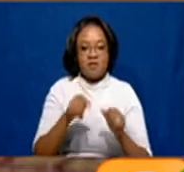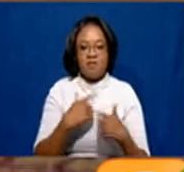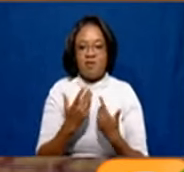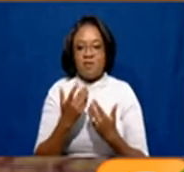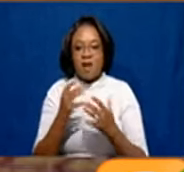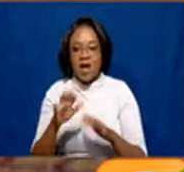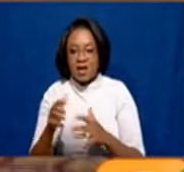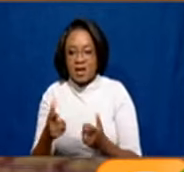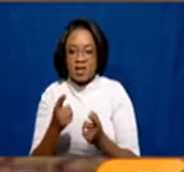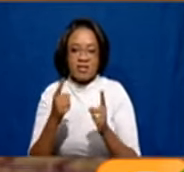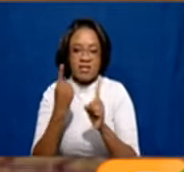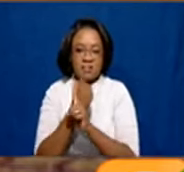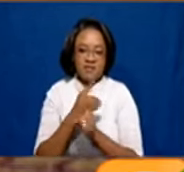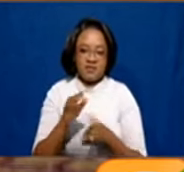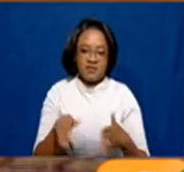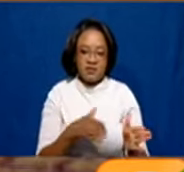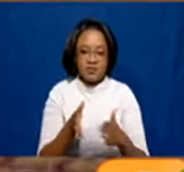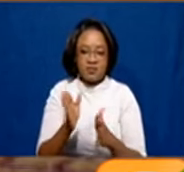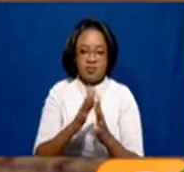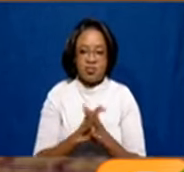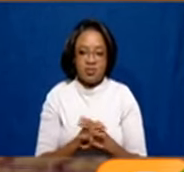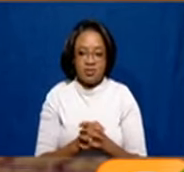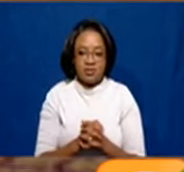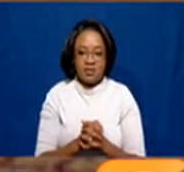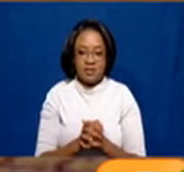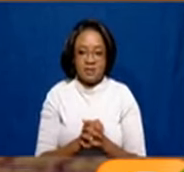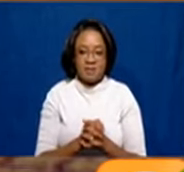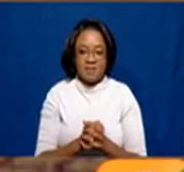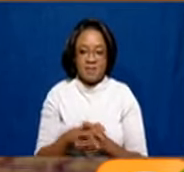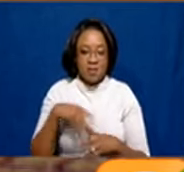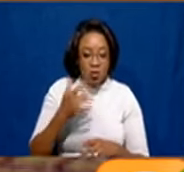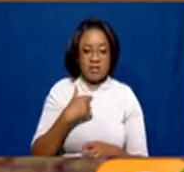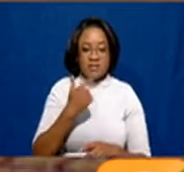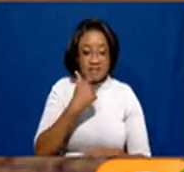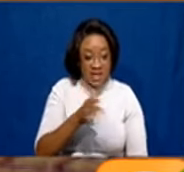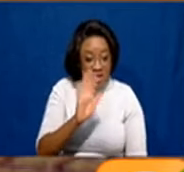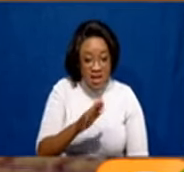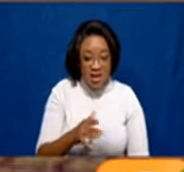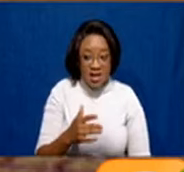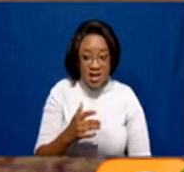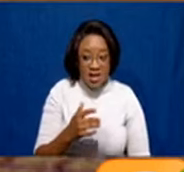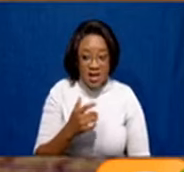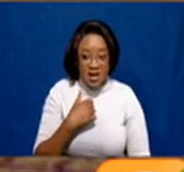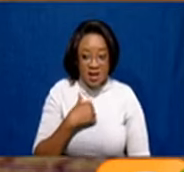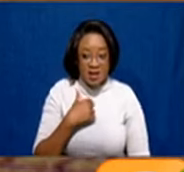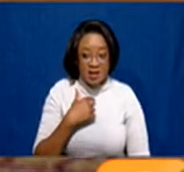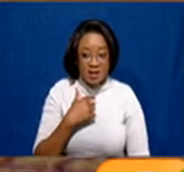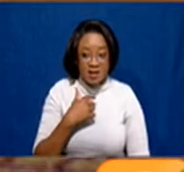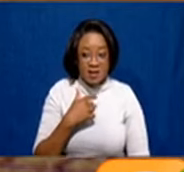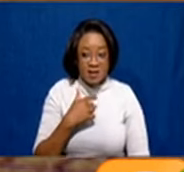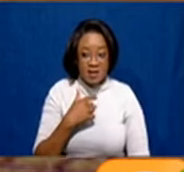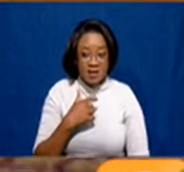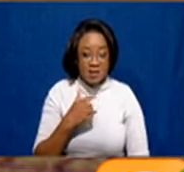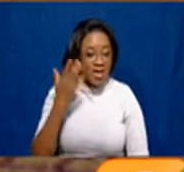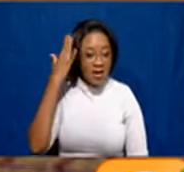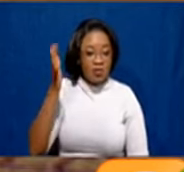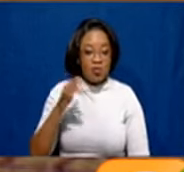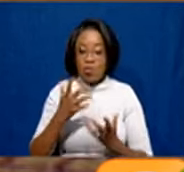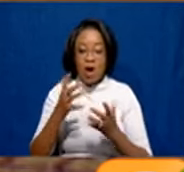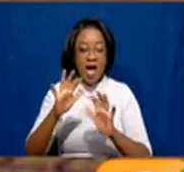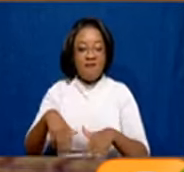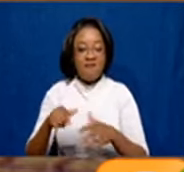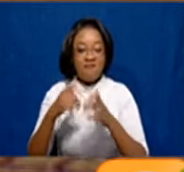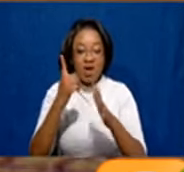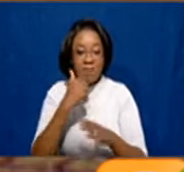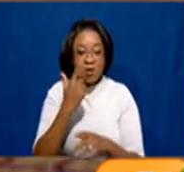production, but there are so many opportunities. I'm not tiring. Everywhere I go, I tell someone, I don't know an agricultural content creator. I wish